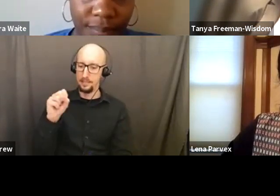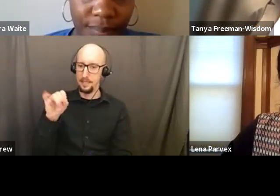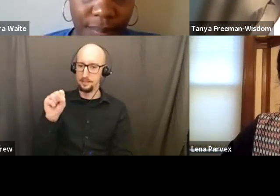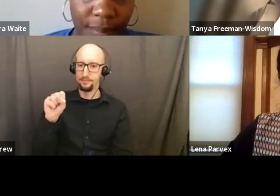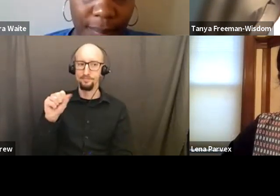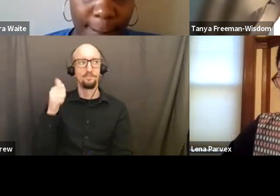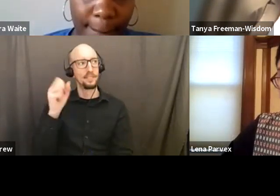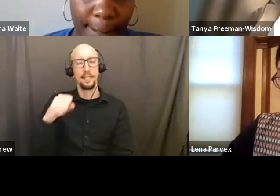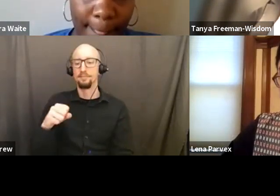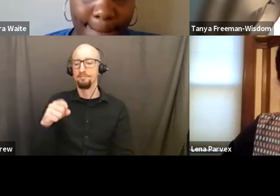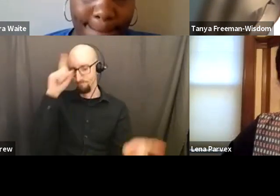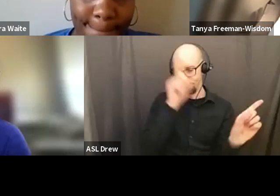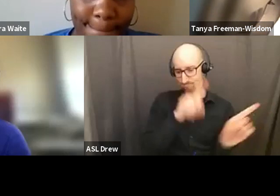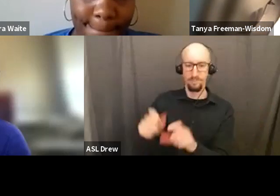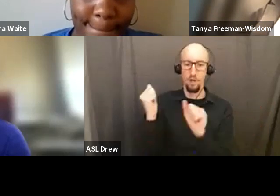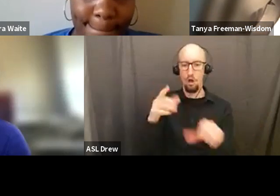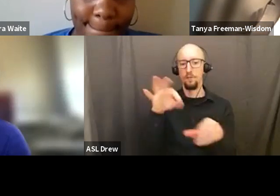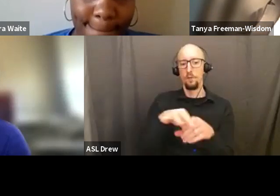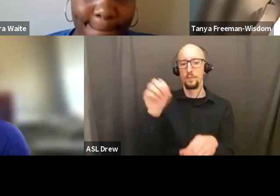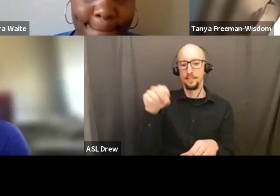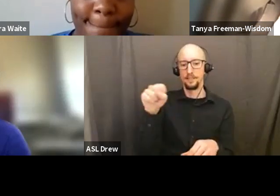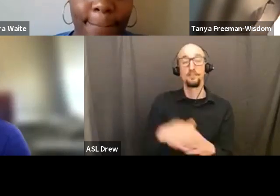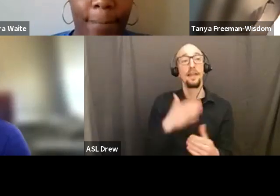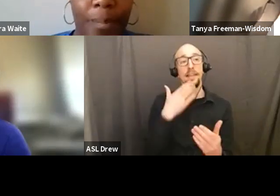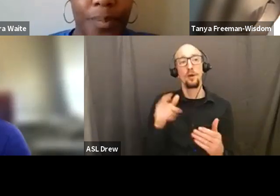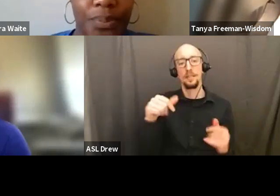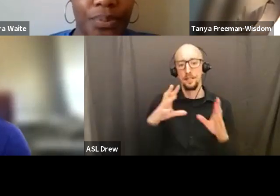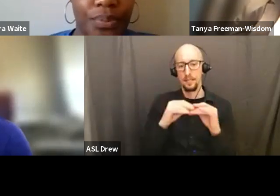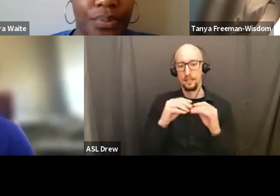It's unanimous. thank you. The meeting is